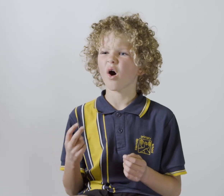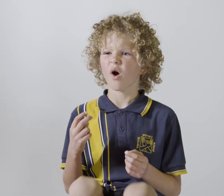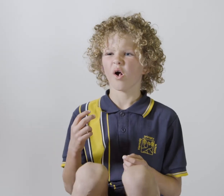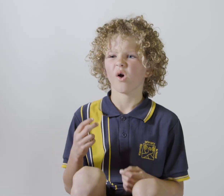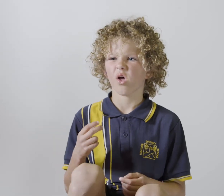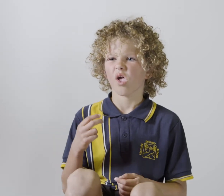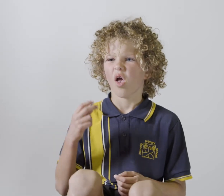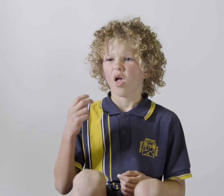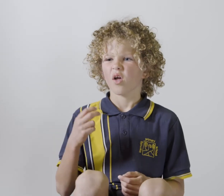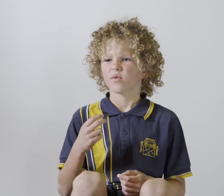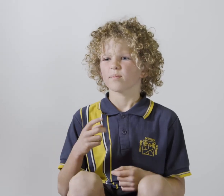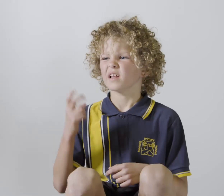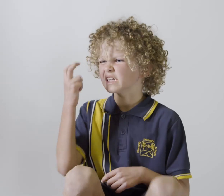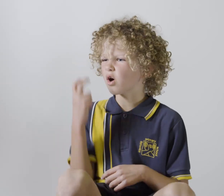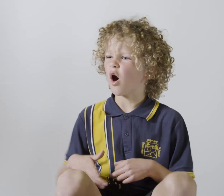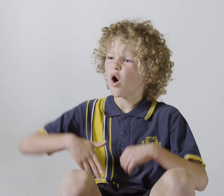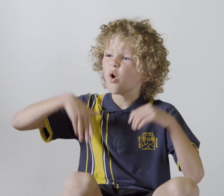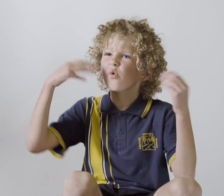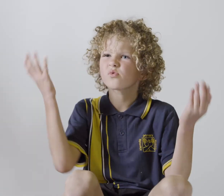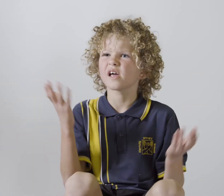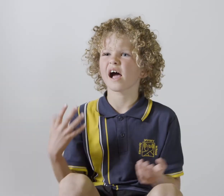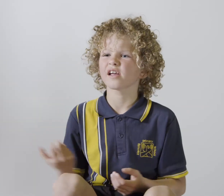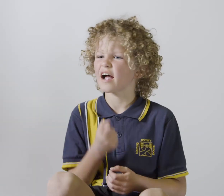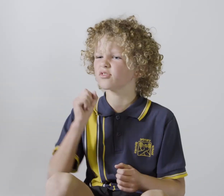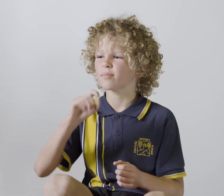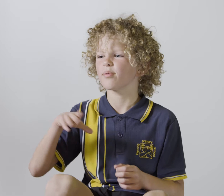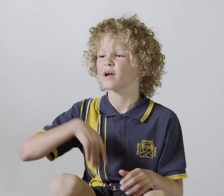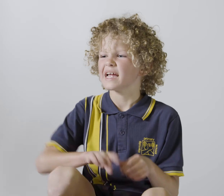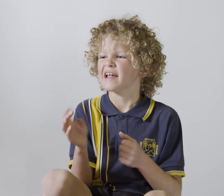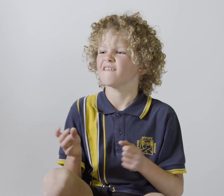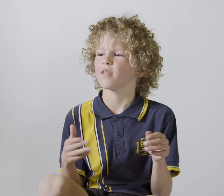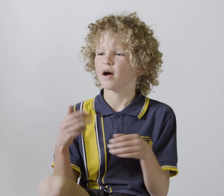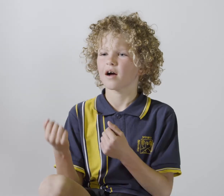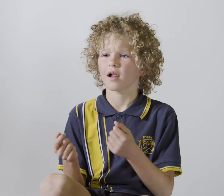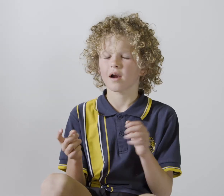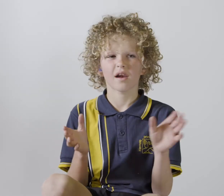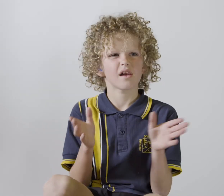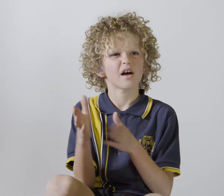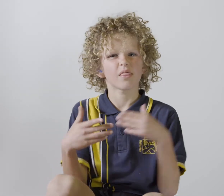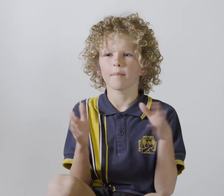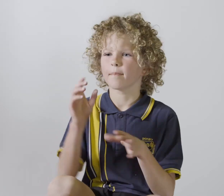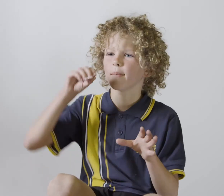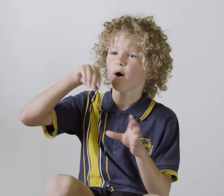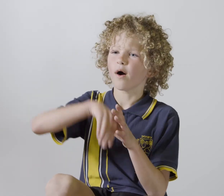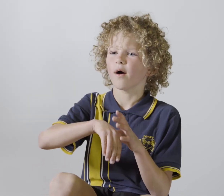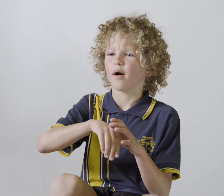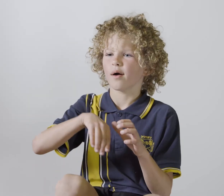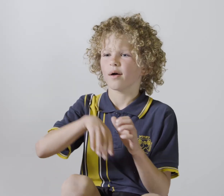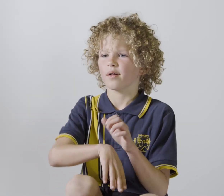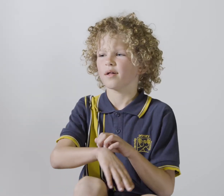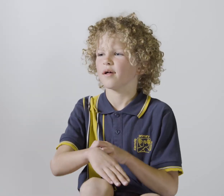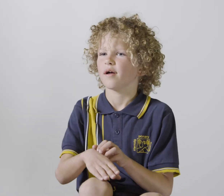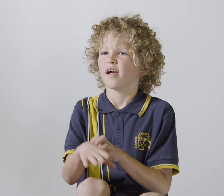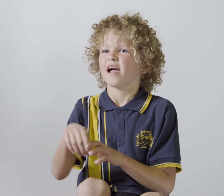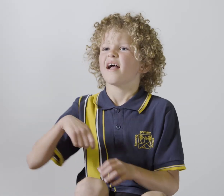It's kind of like a old fashioned kind of car, and then you have to put it into like a box.